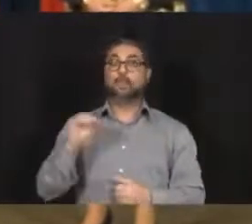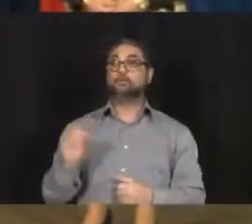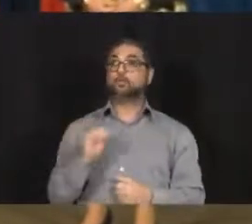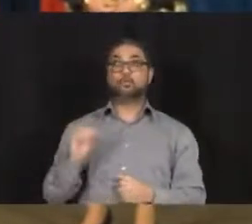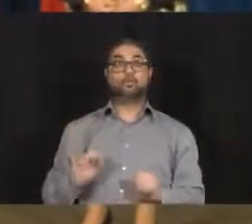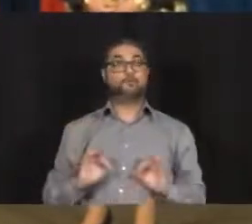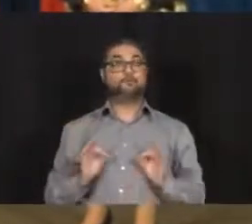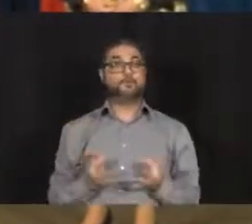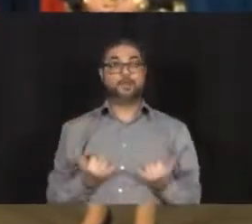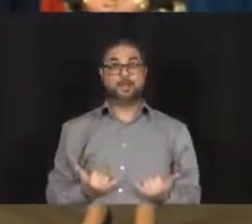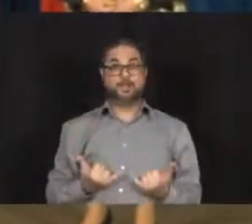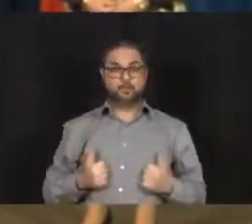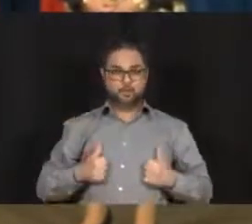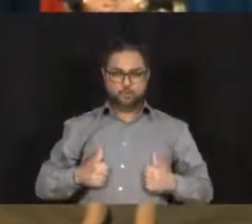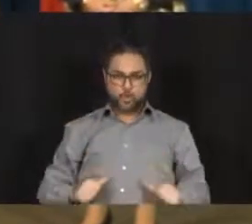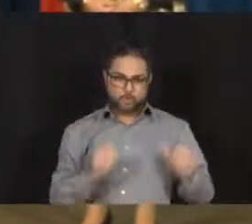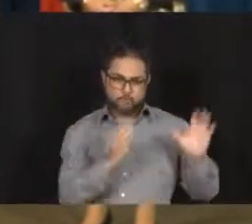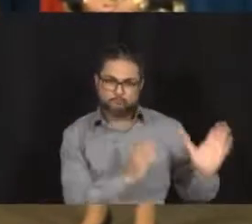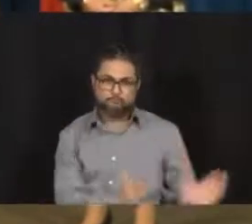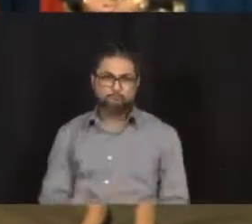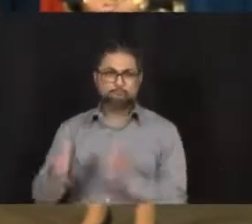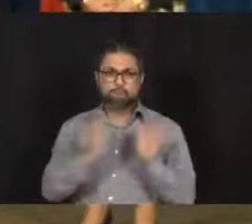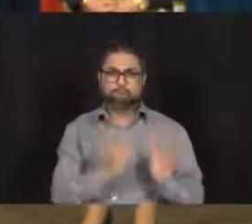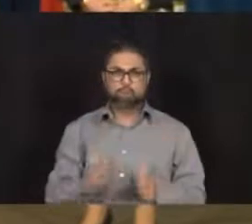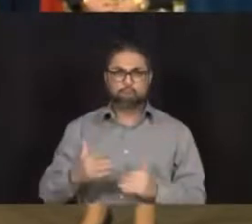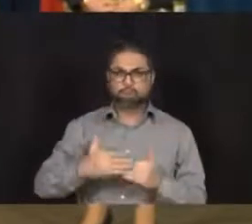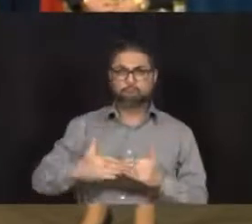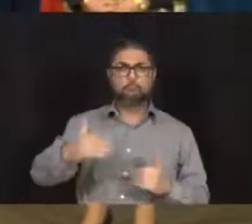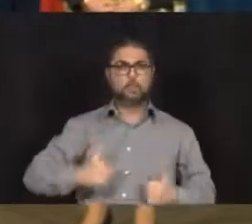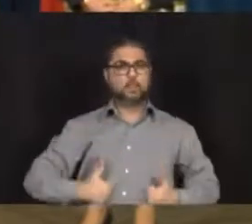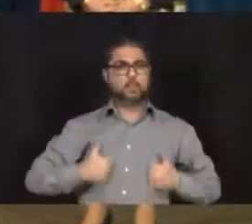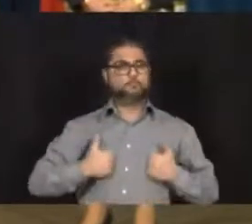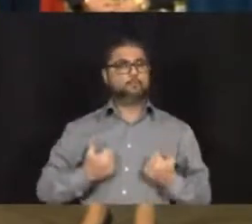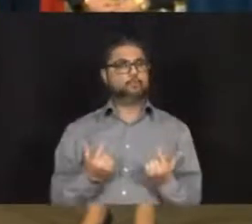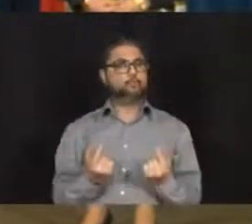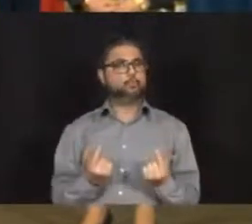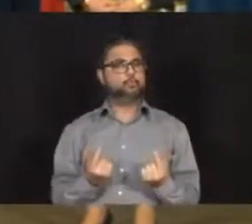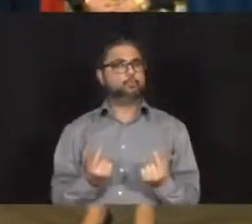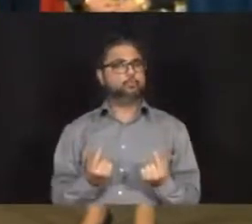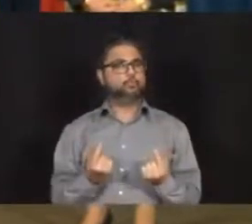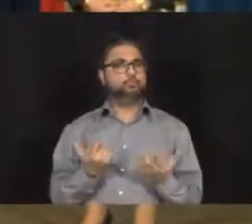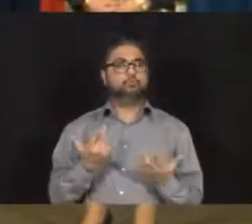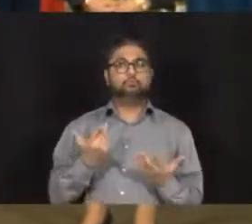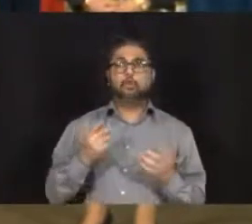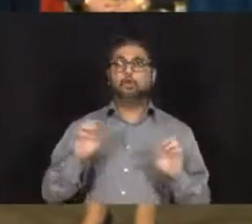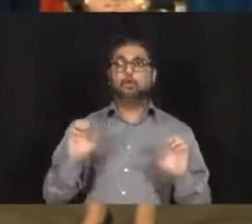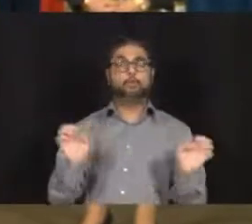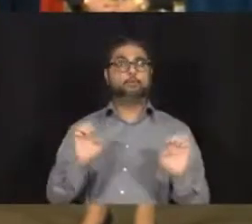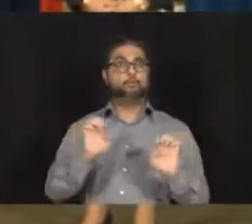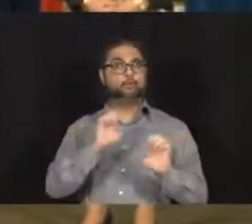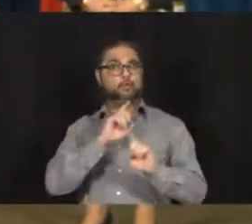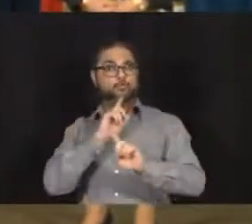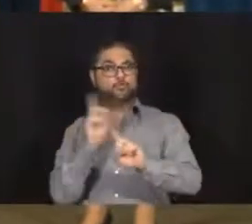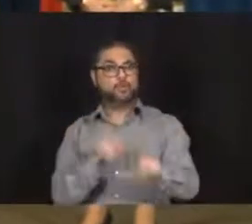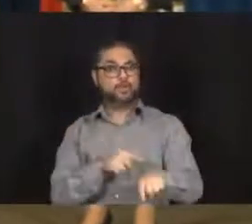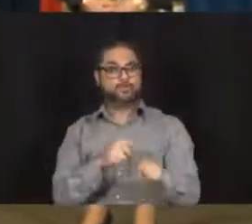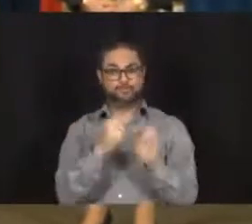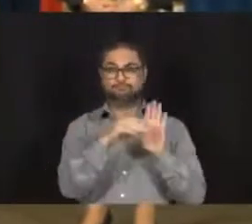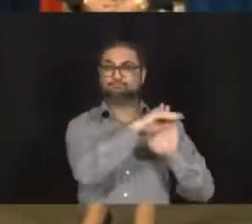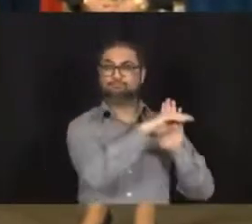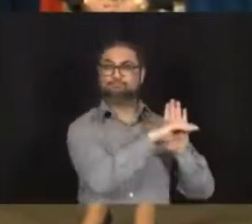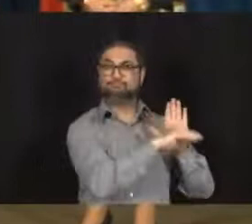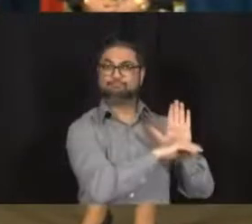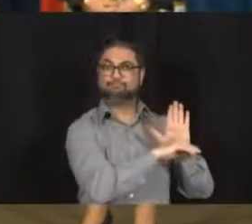now, you have extended the emergency order, and you said that you were waiting on more data to give parents a definitive